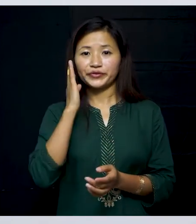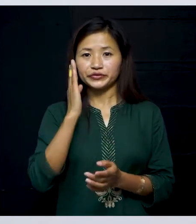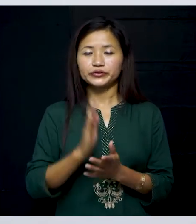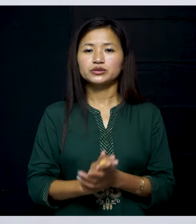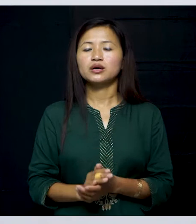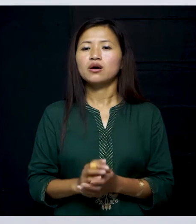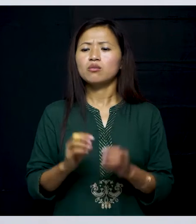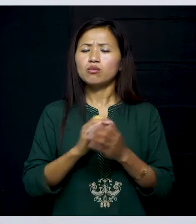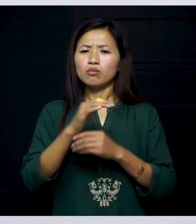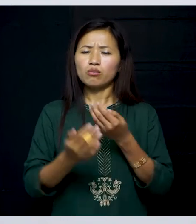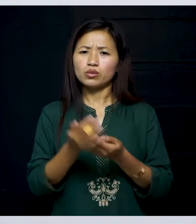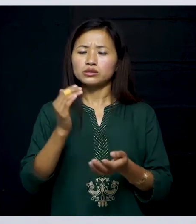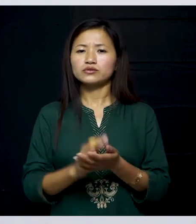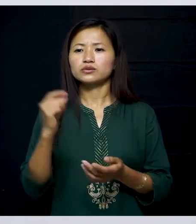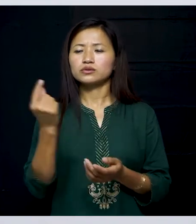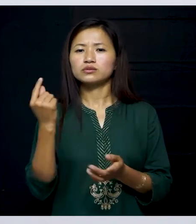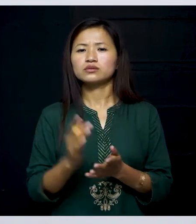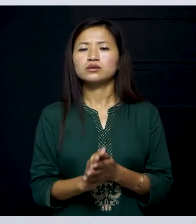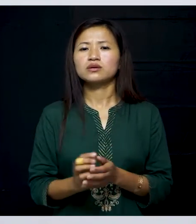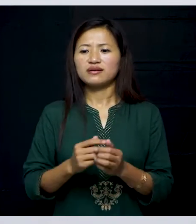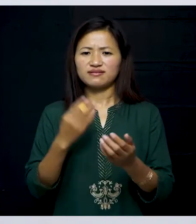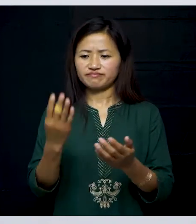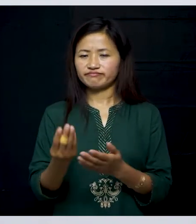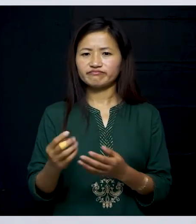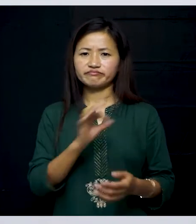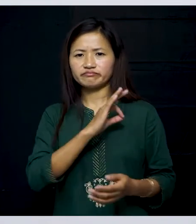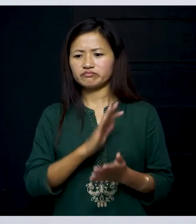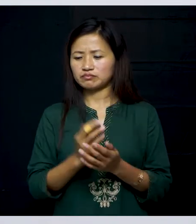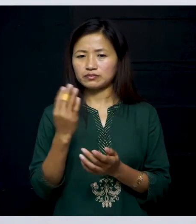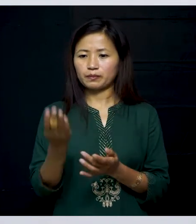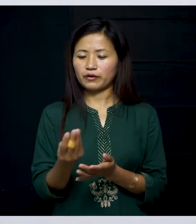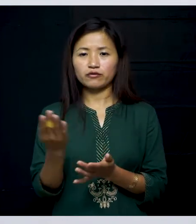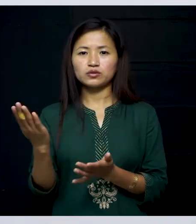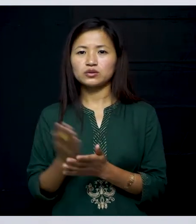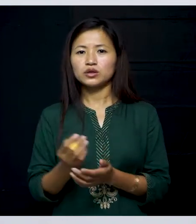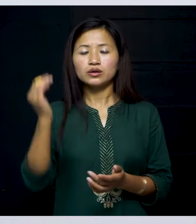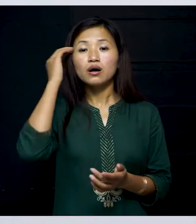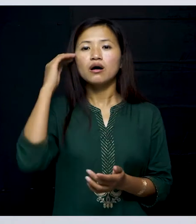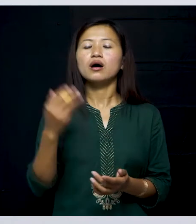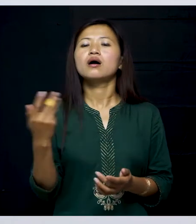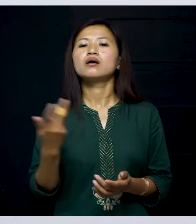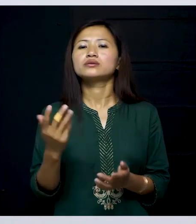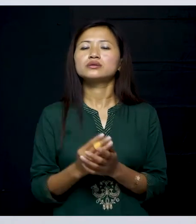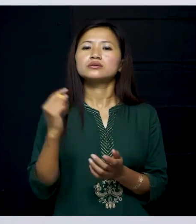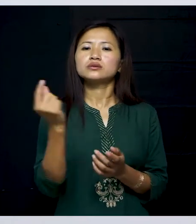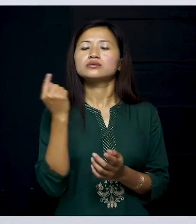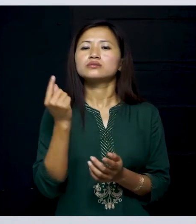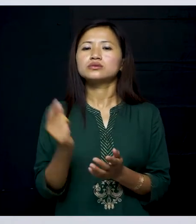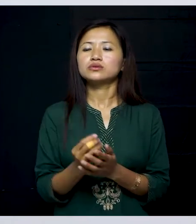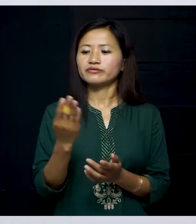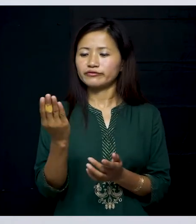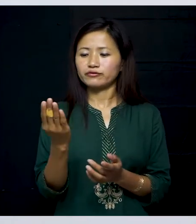of the students are starting to get addicted to mobile phones, right? And if you know how to use your gadgets, your